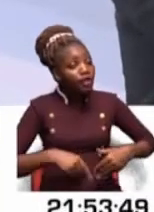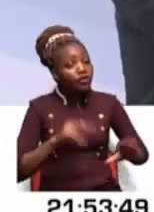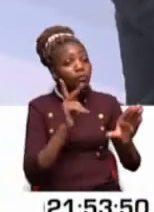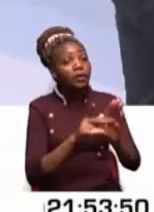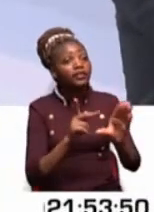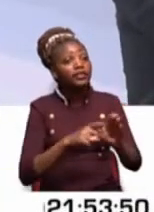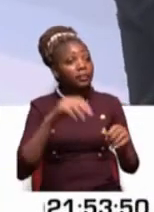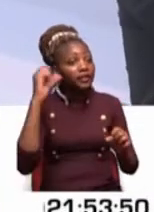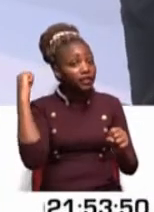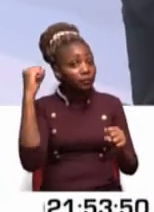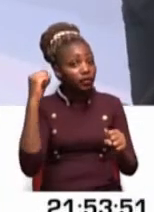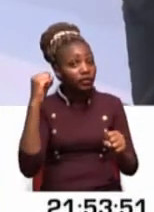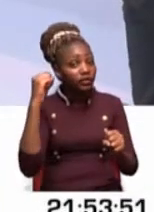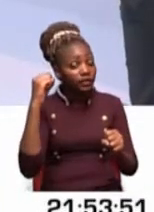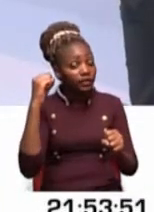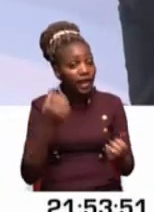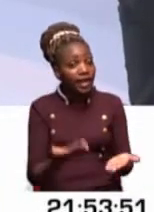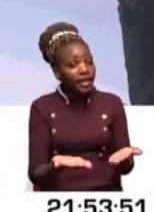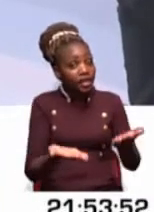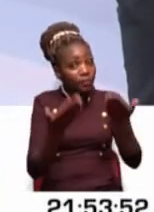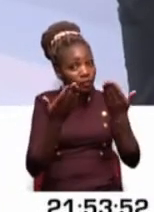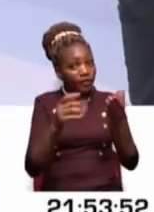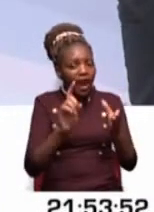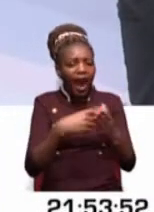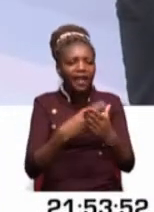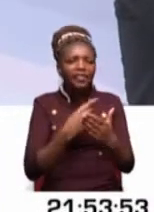increase over the years. One will, I bet, ask the